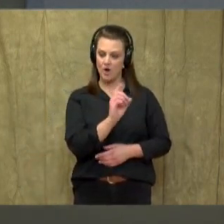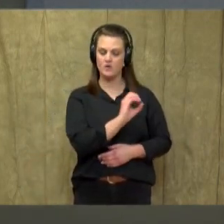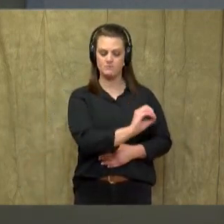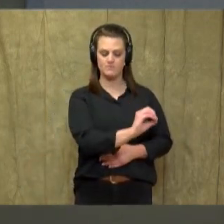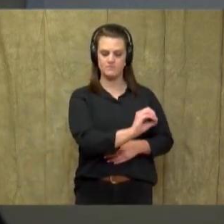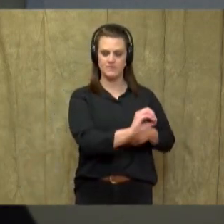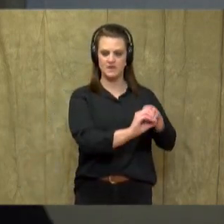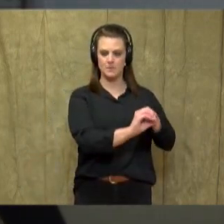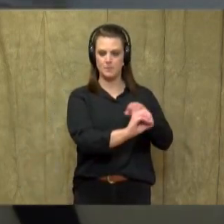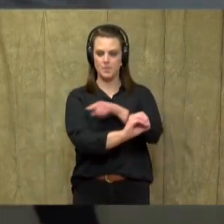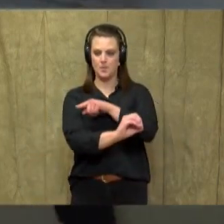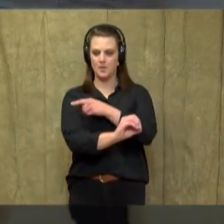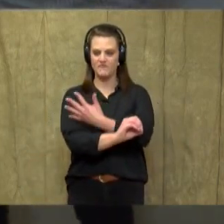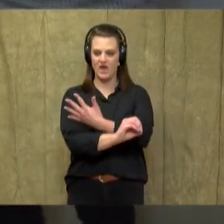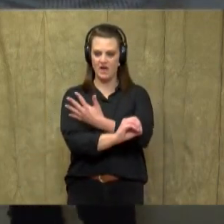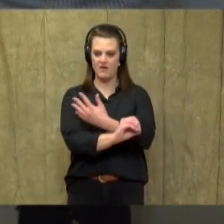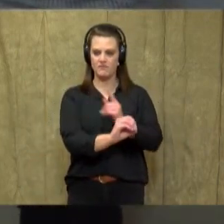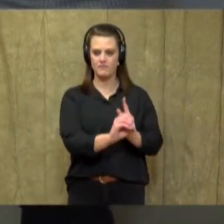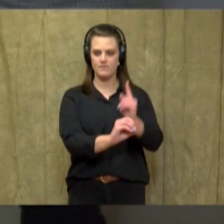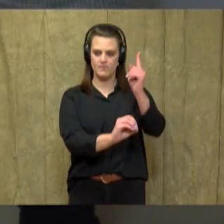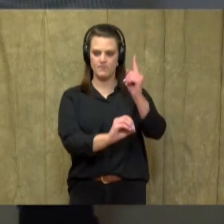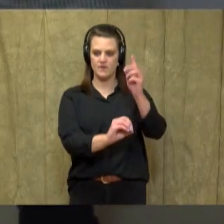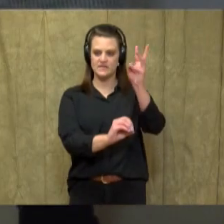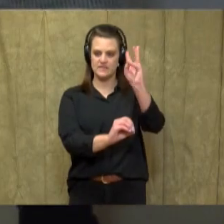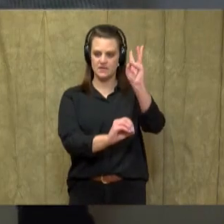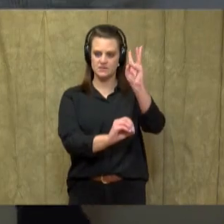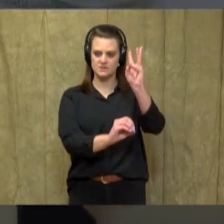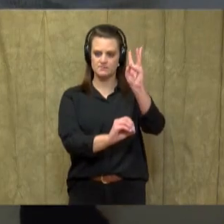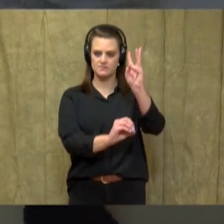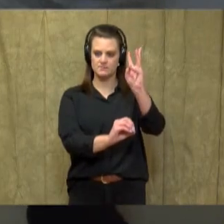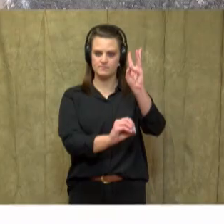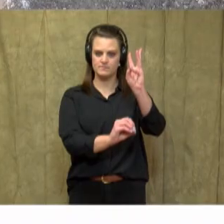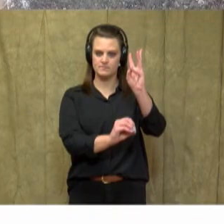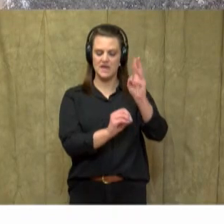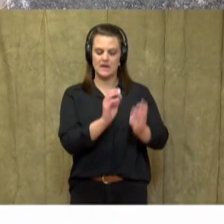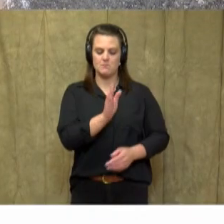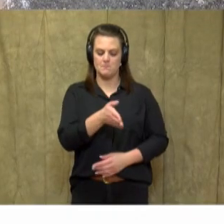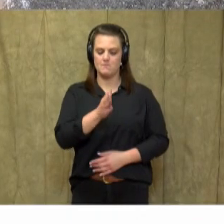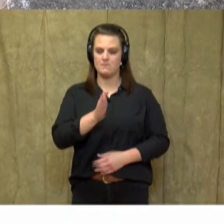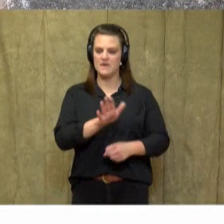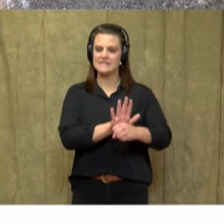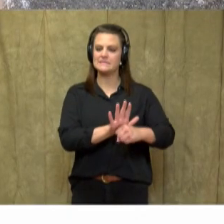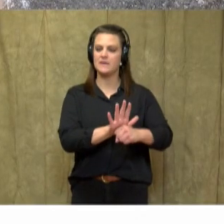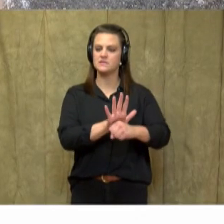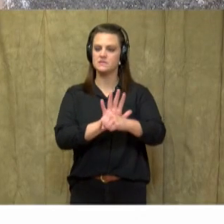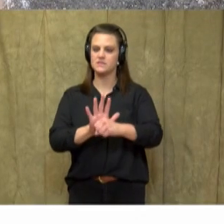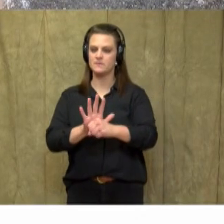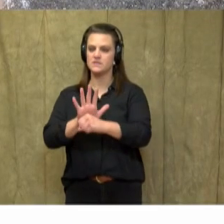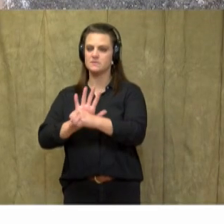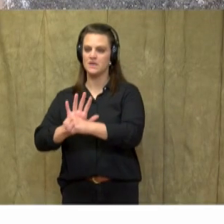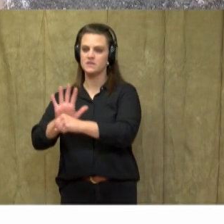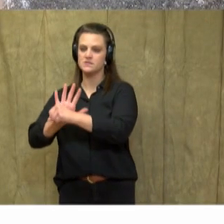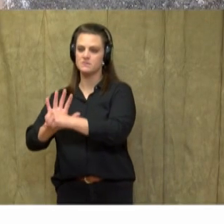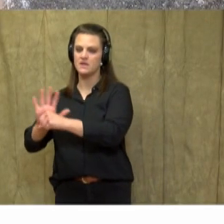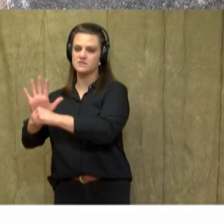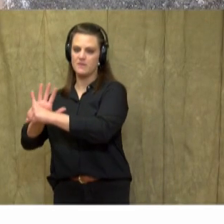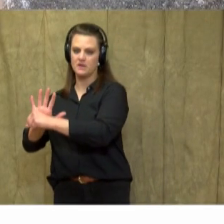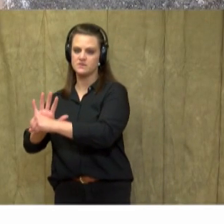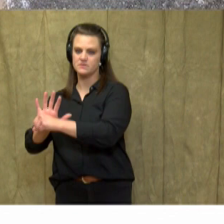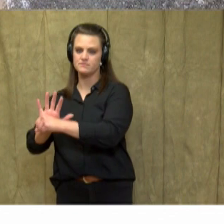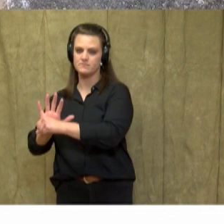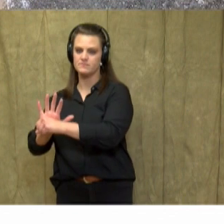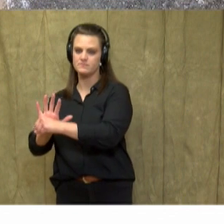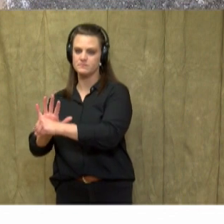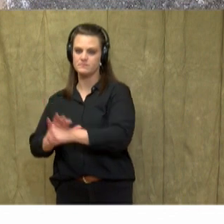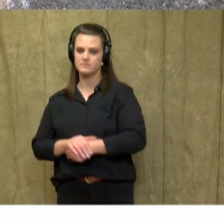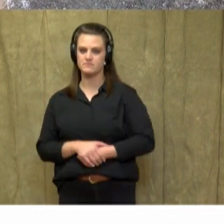over 5, then I went up 6, and I spaced everything out about the same space. And I'm not